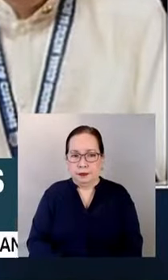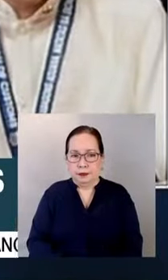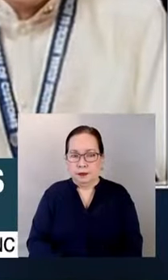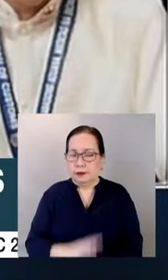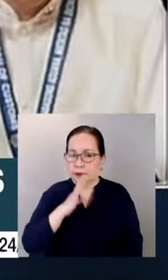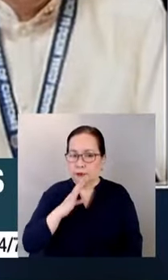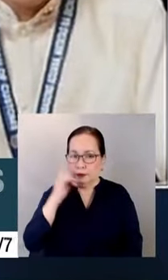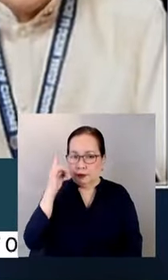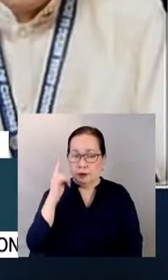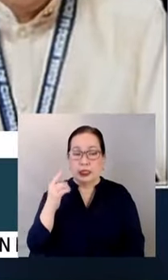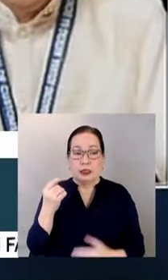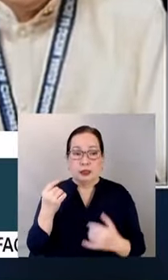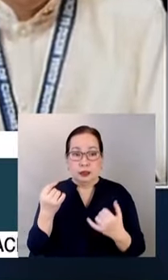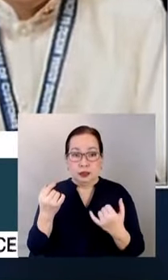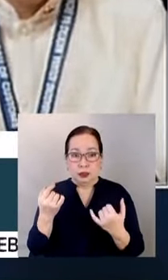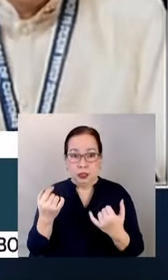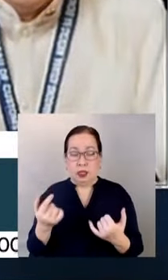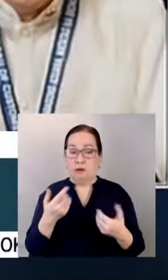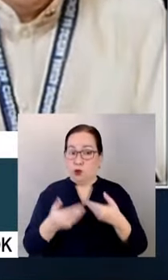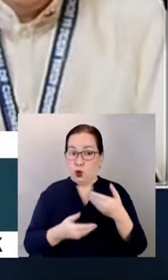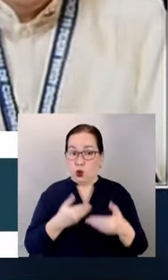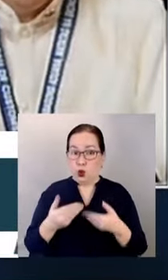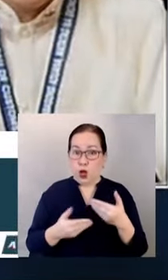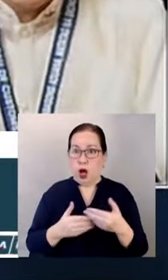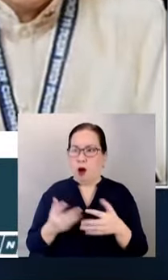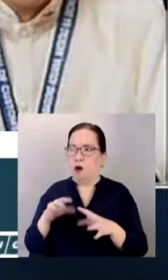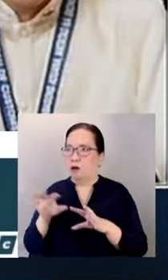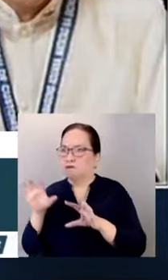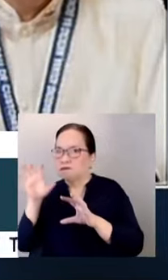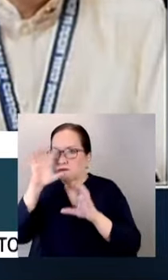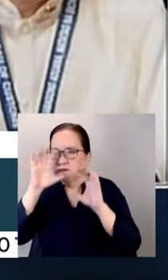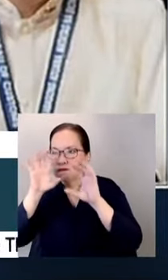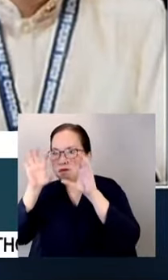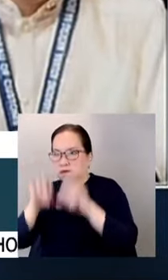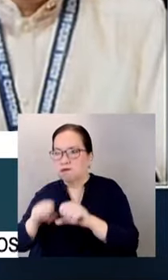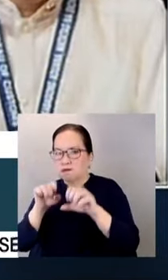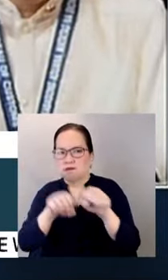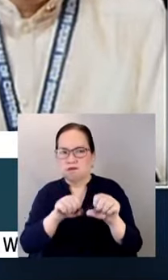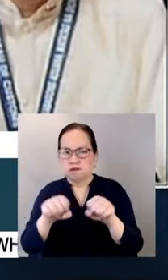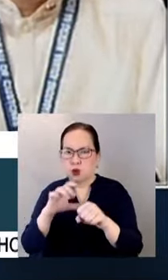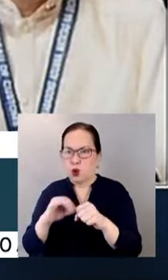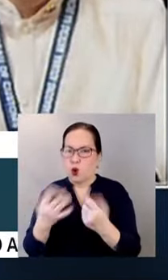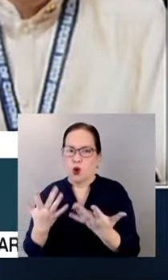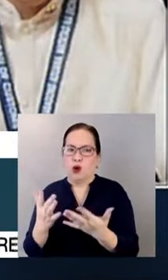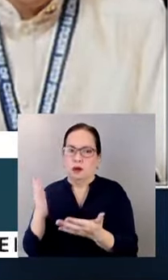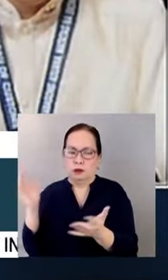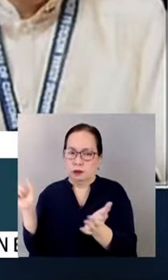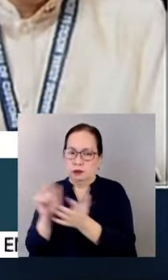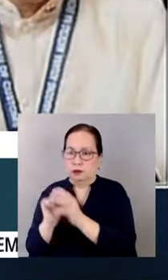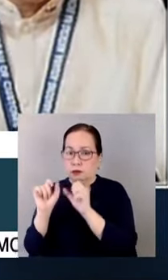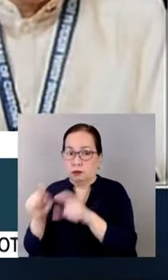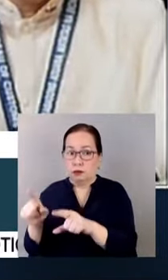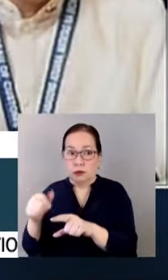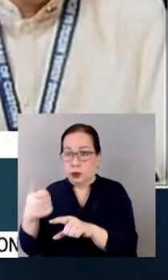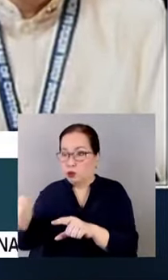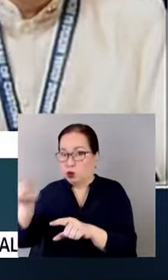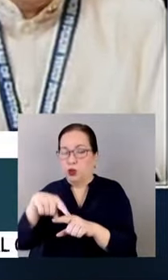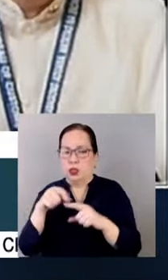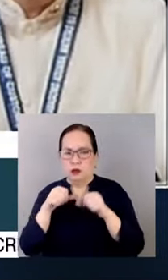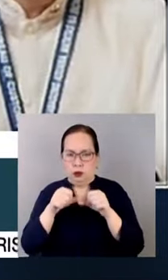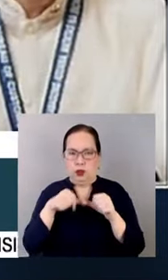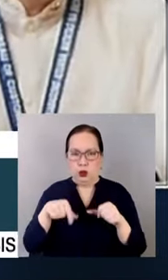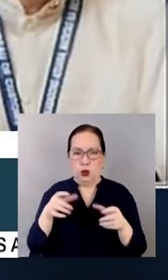Na yung proseso po ng pag-seize o ng forfeiture proceeding po ay ongoing po dito sa Bureau of Customs.